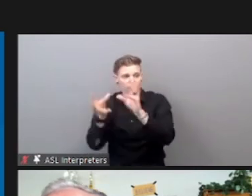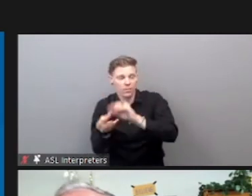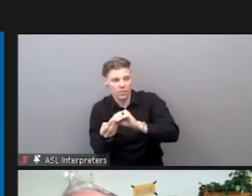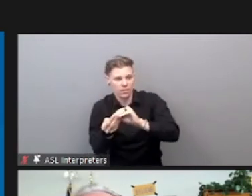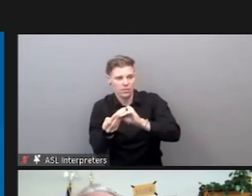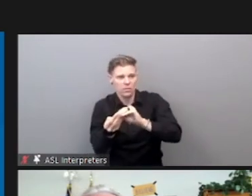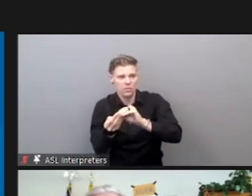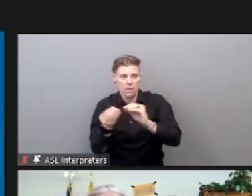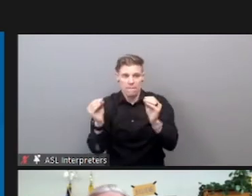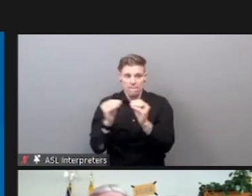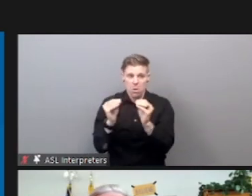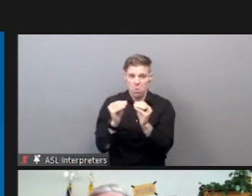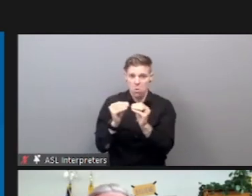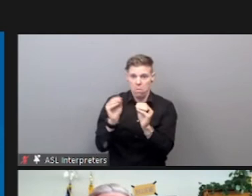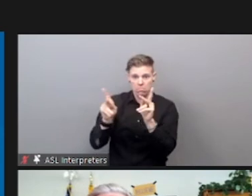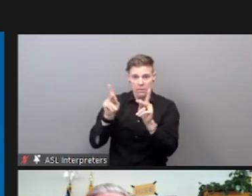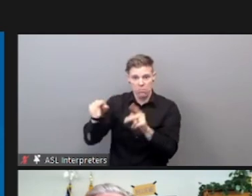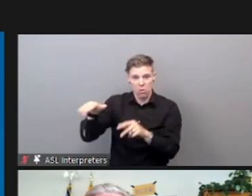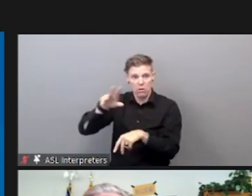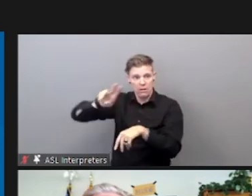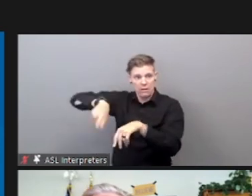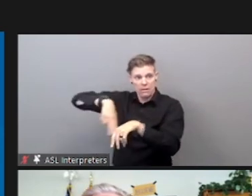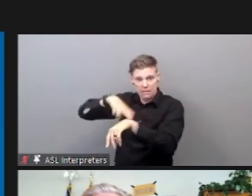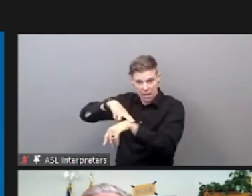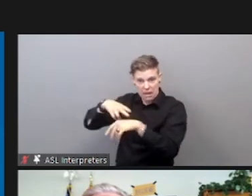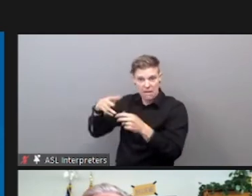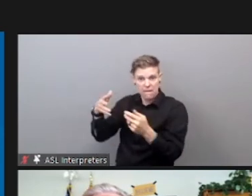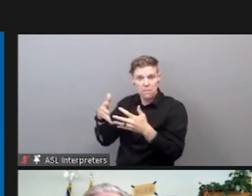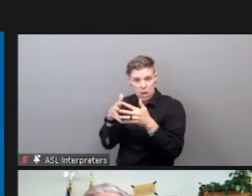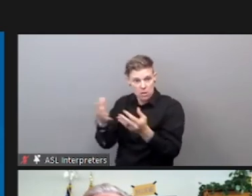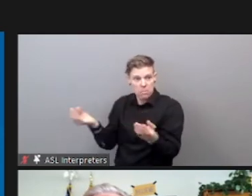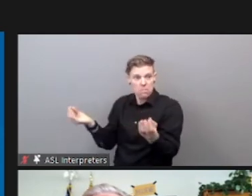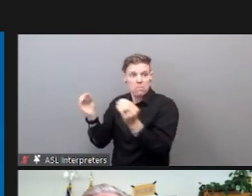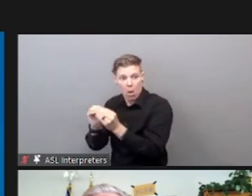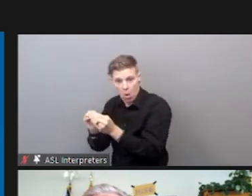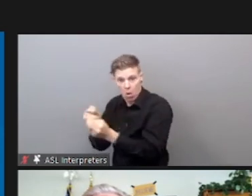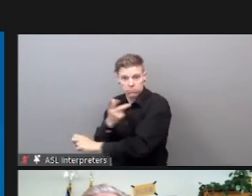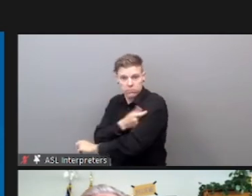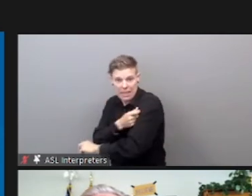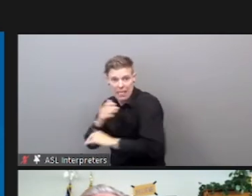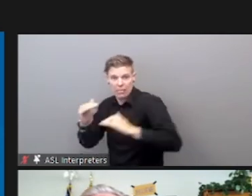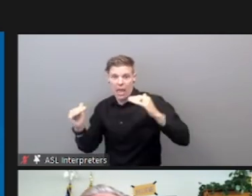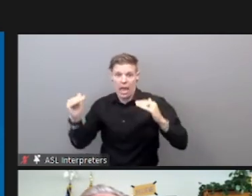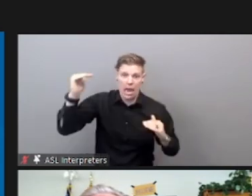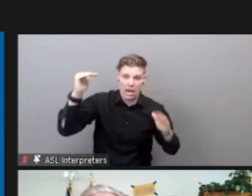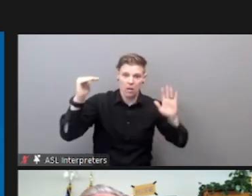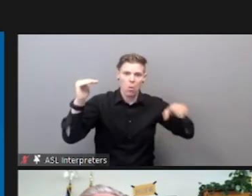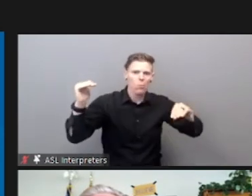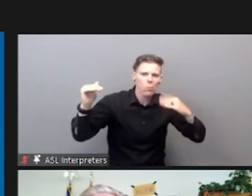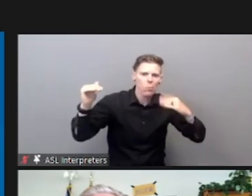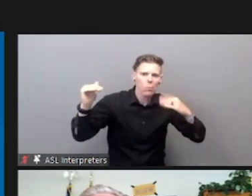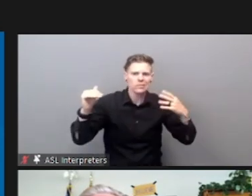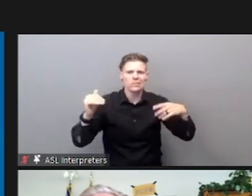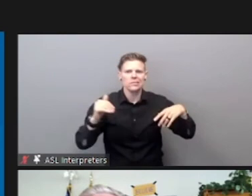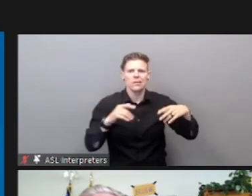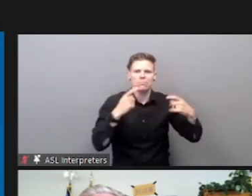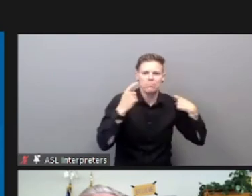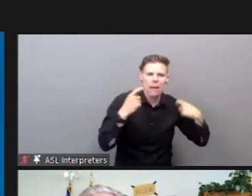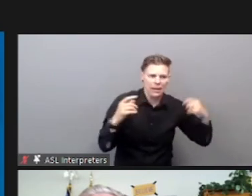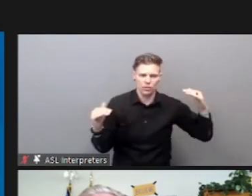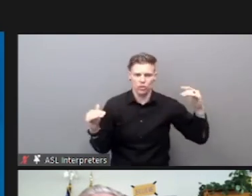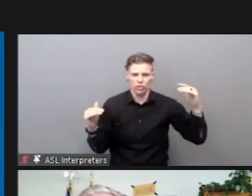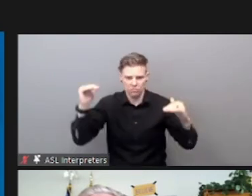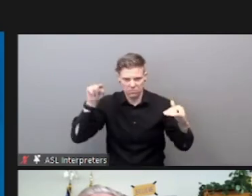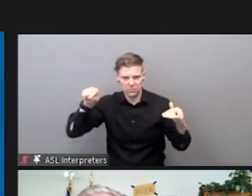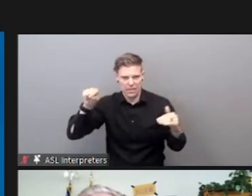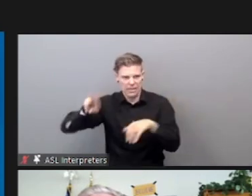get vaccinated, right, versus Hispanic or white populations, then that means that